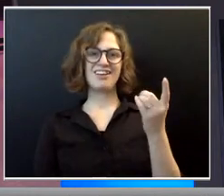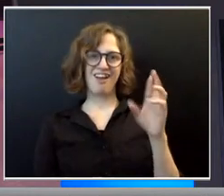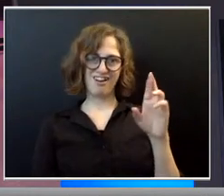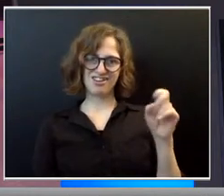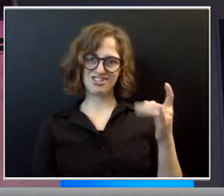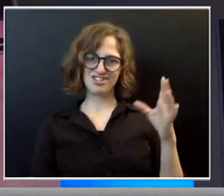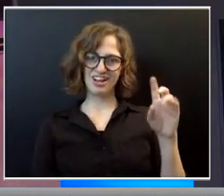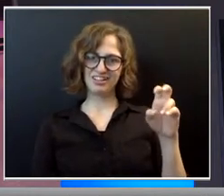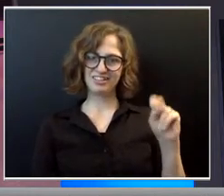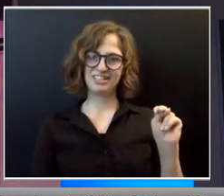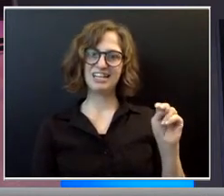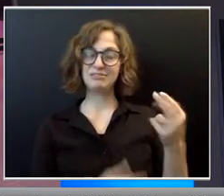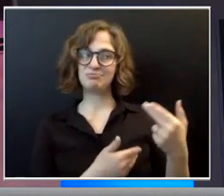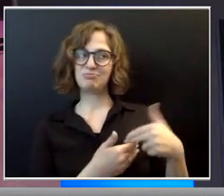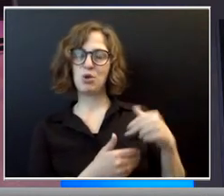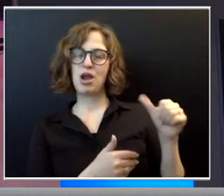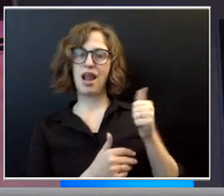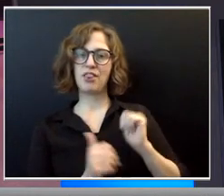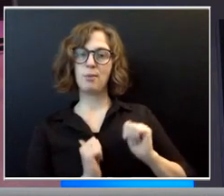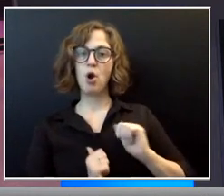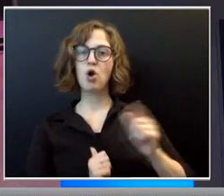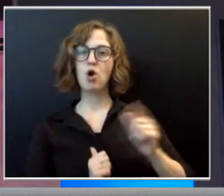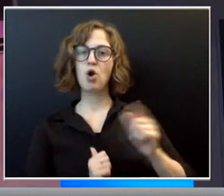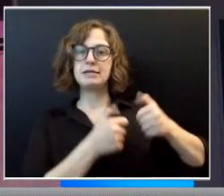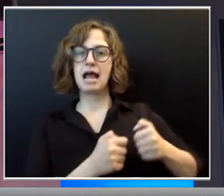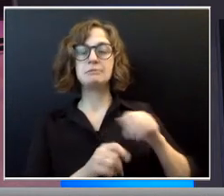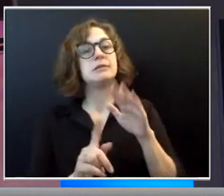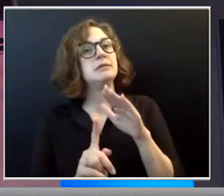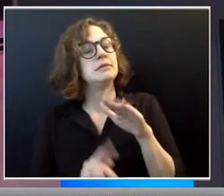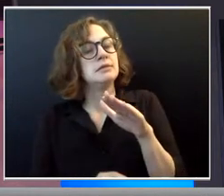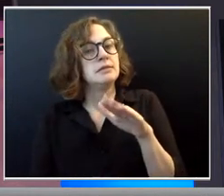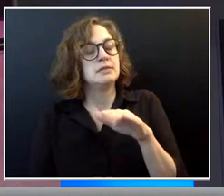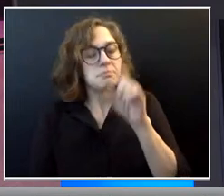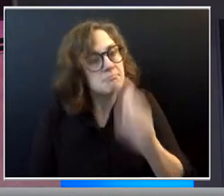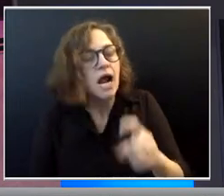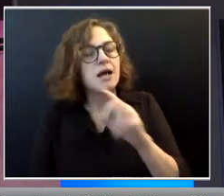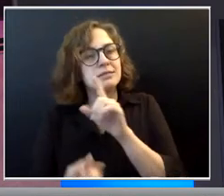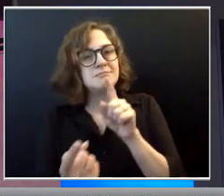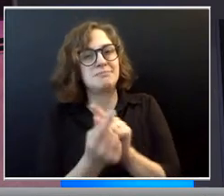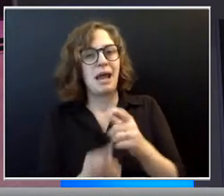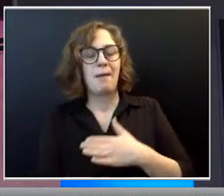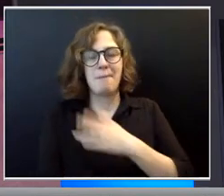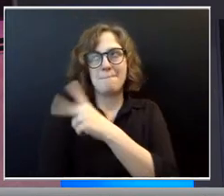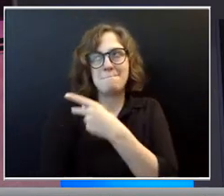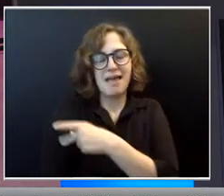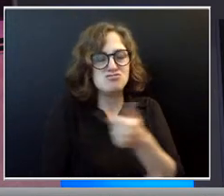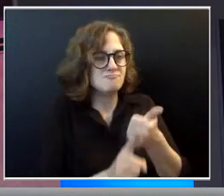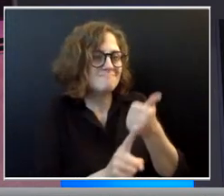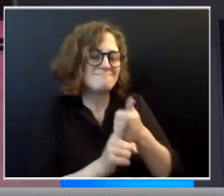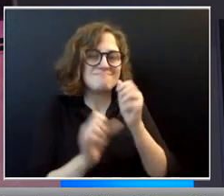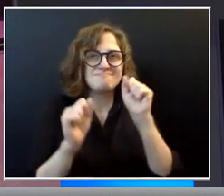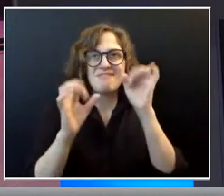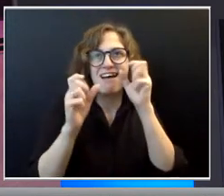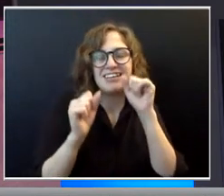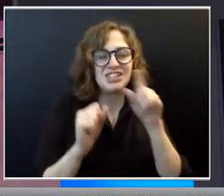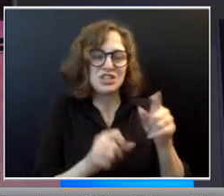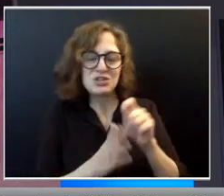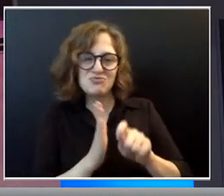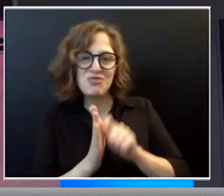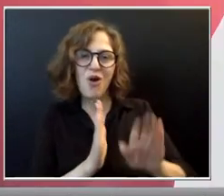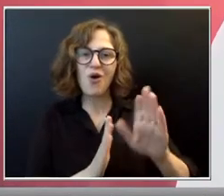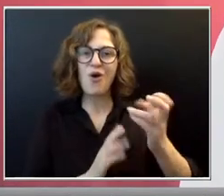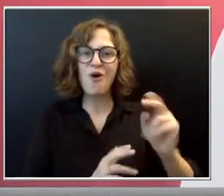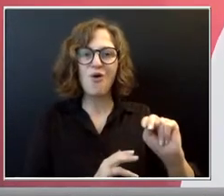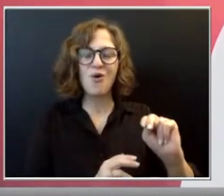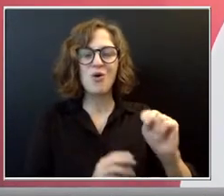me and like, you have to meet my patient. She's incredible. She wrote her own workout book that you now prescribe to other patients. I